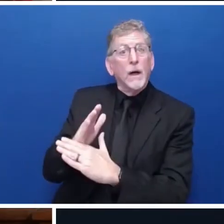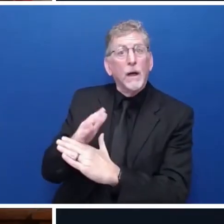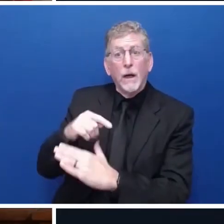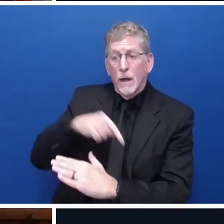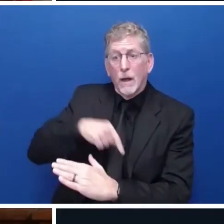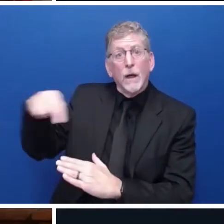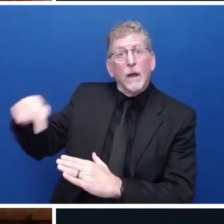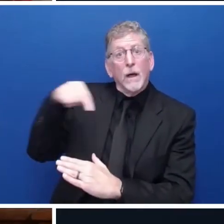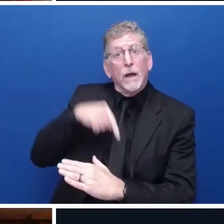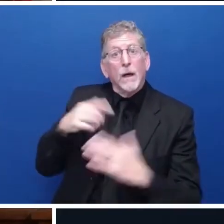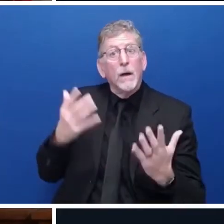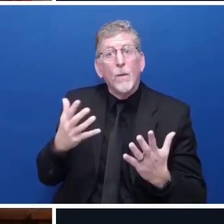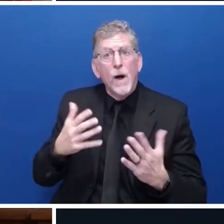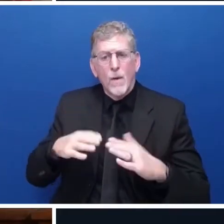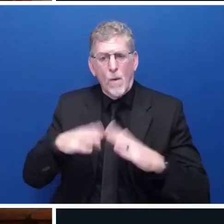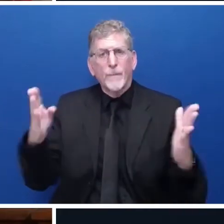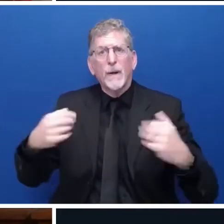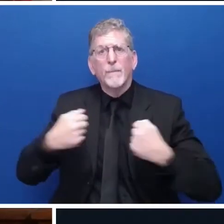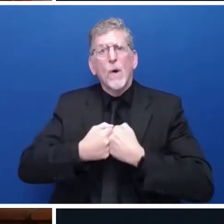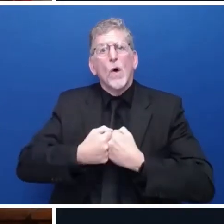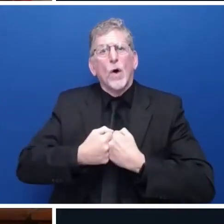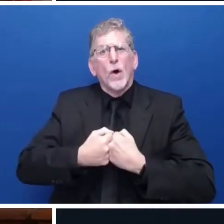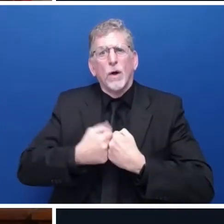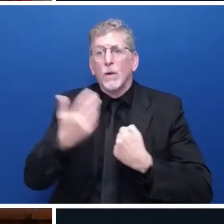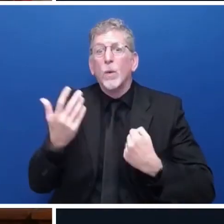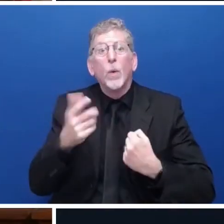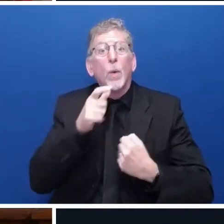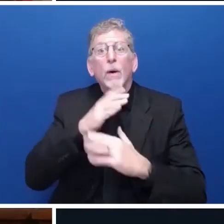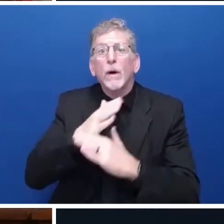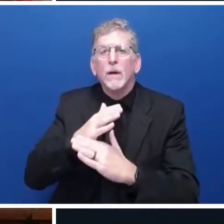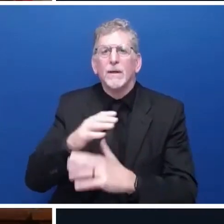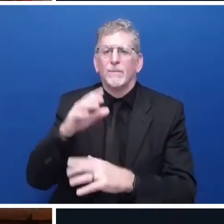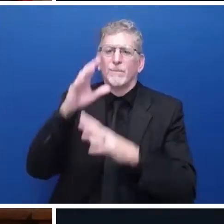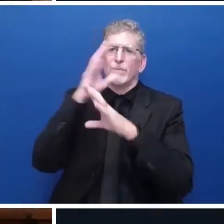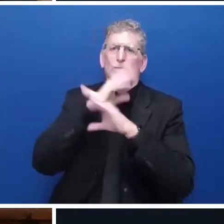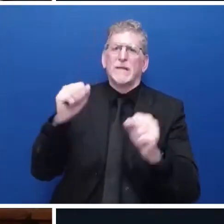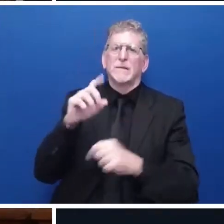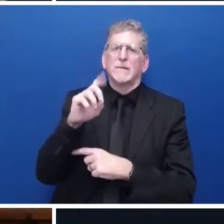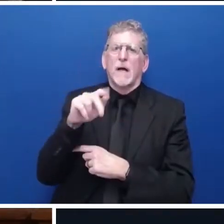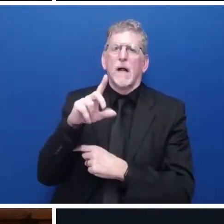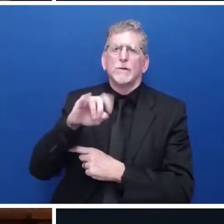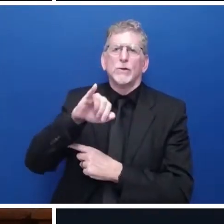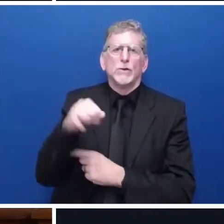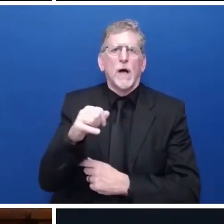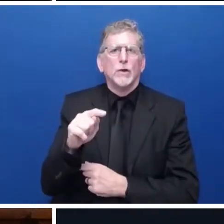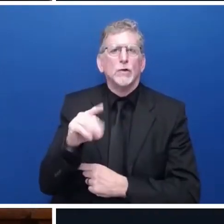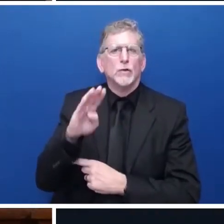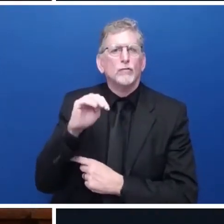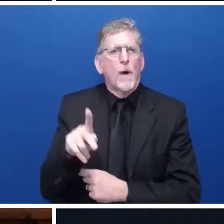Donald J. Trump and our great Republican patriots in Congress. Thank you. Thank you.